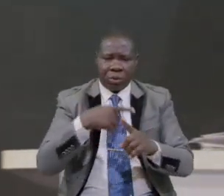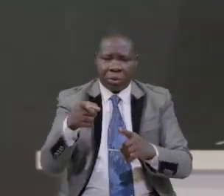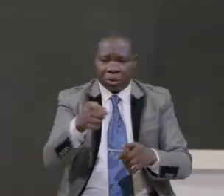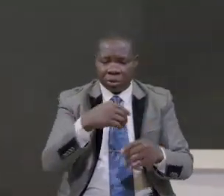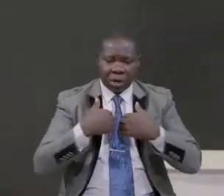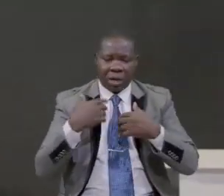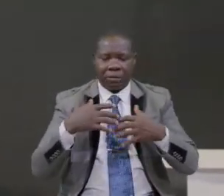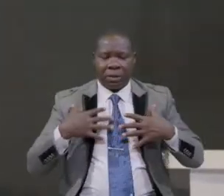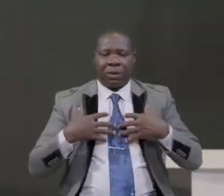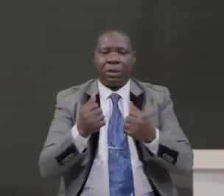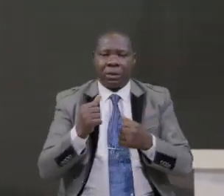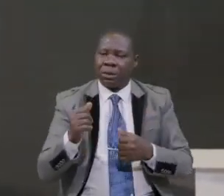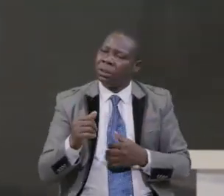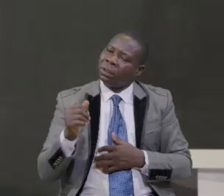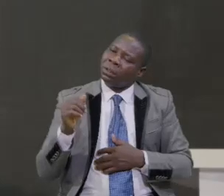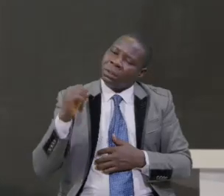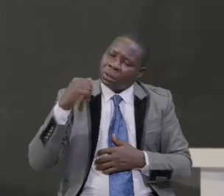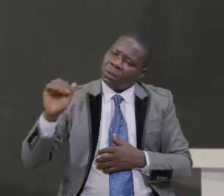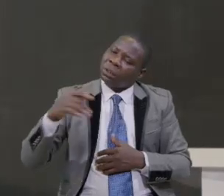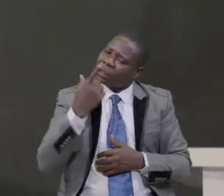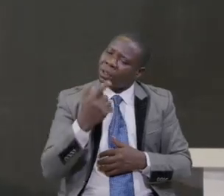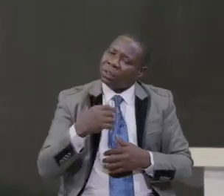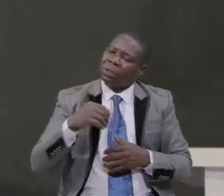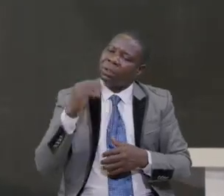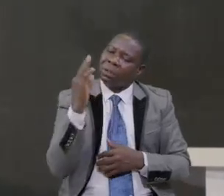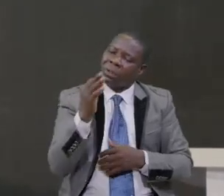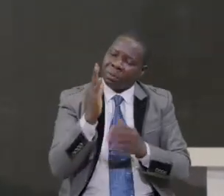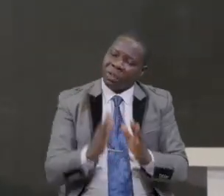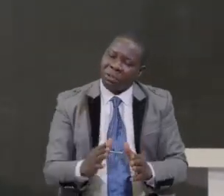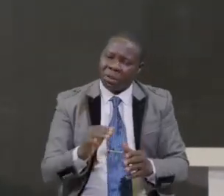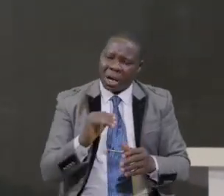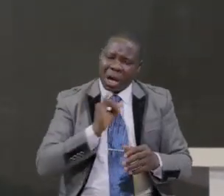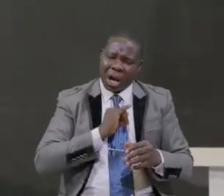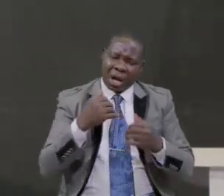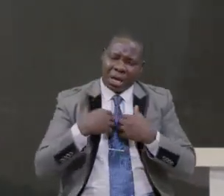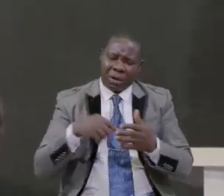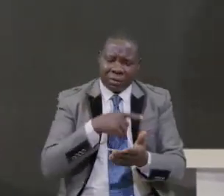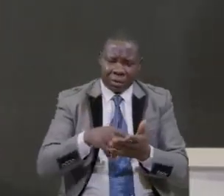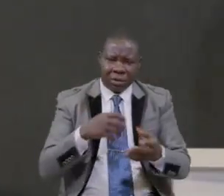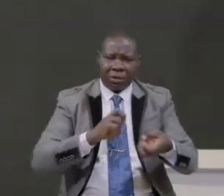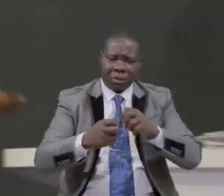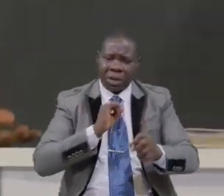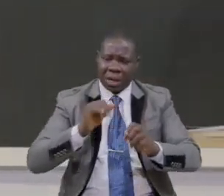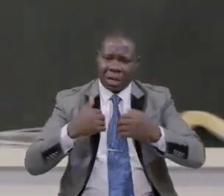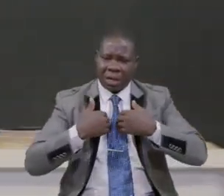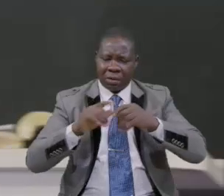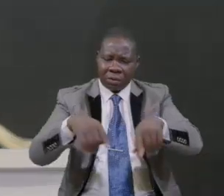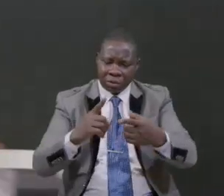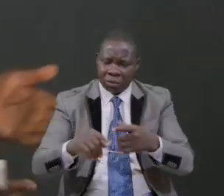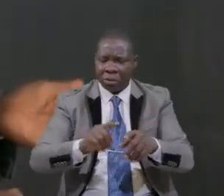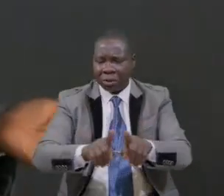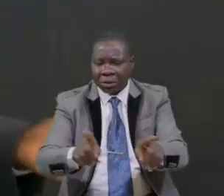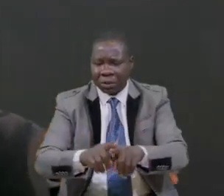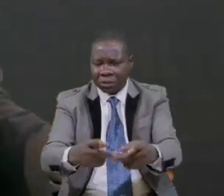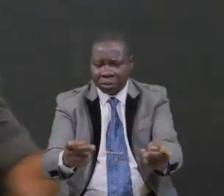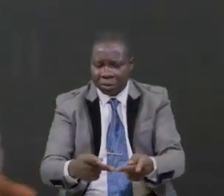Pastor, preacher, I have this problem and I've taken it here and there. Well, on air. And I said, I didn't close my eyes.